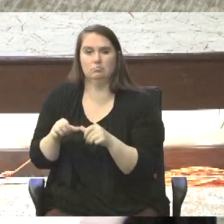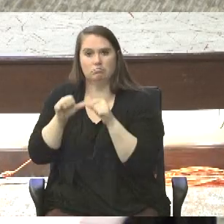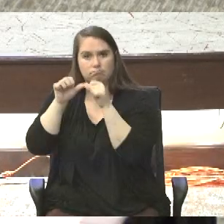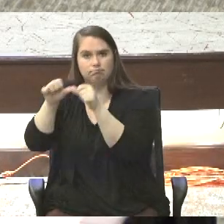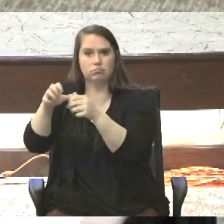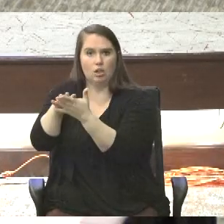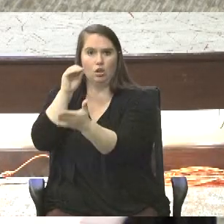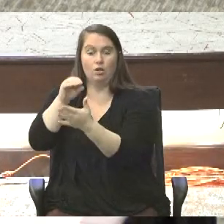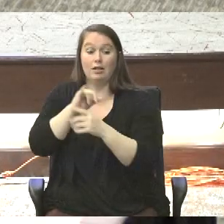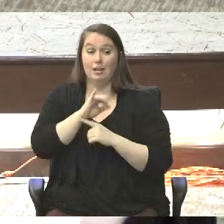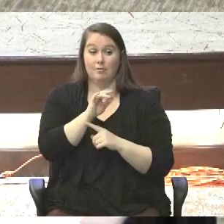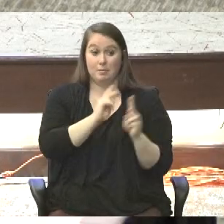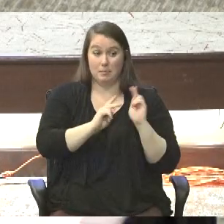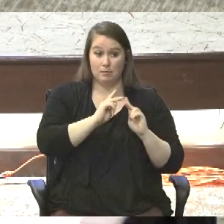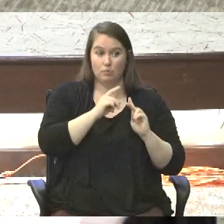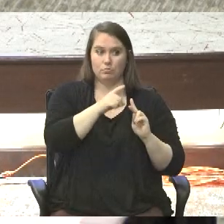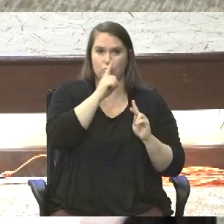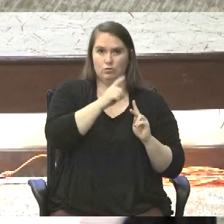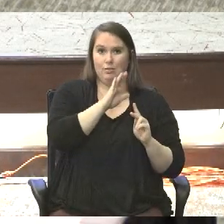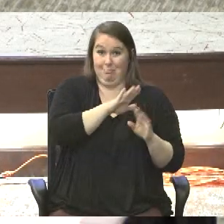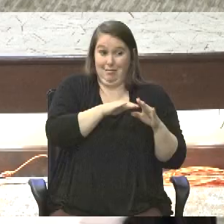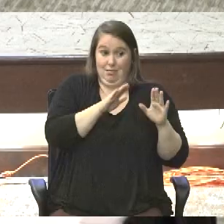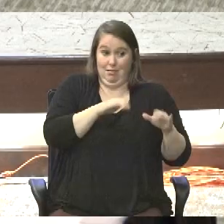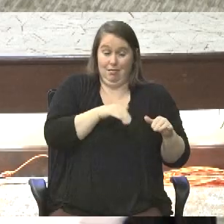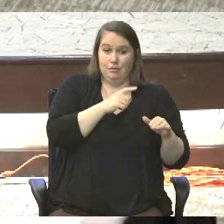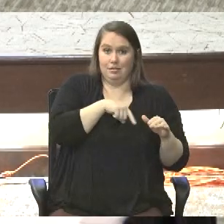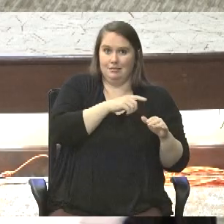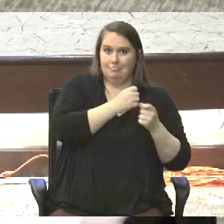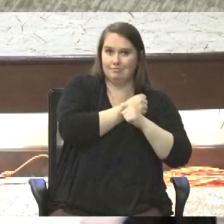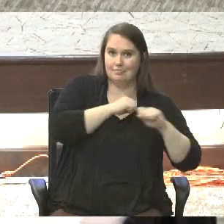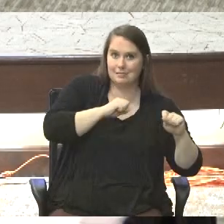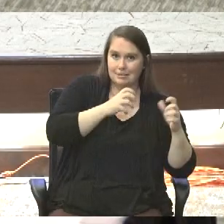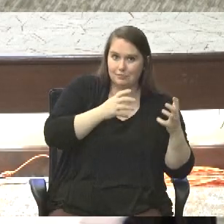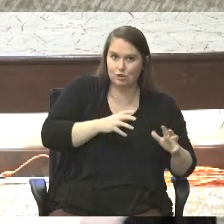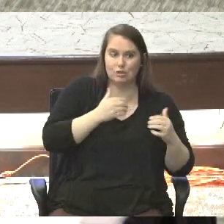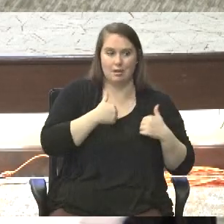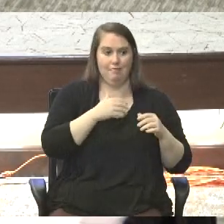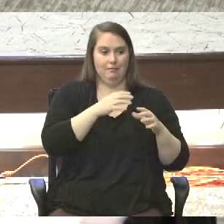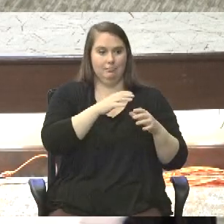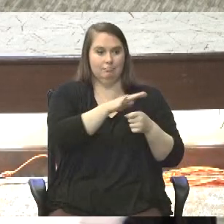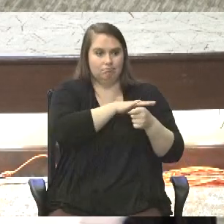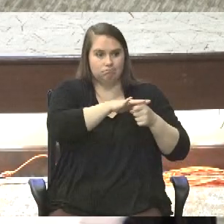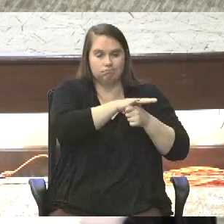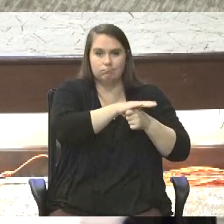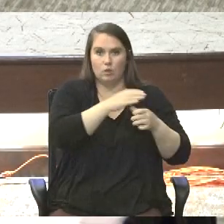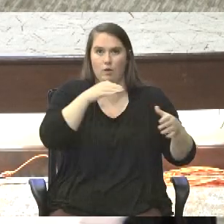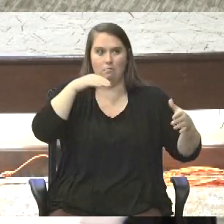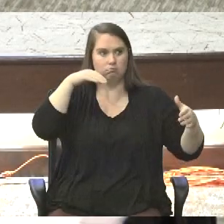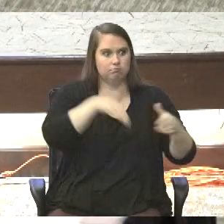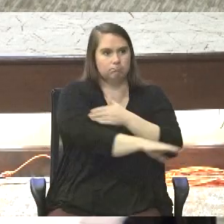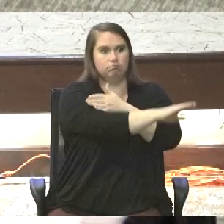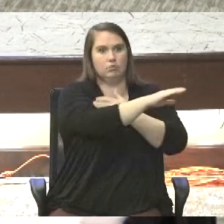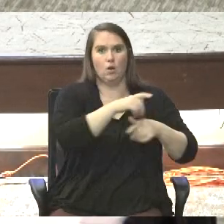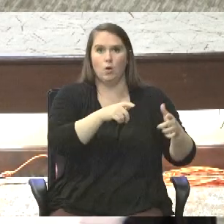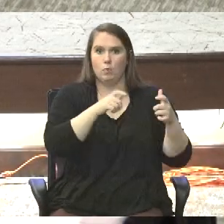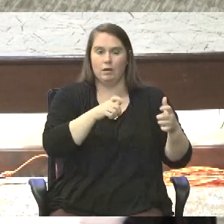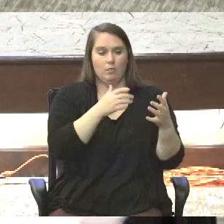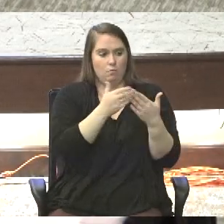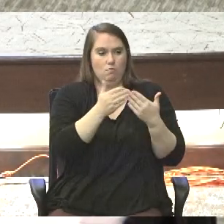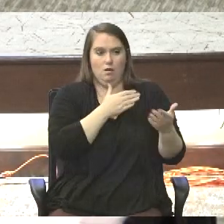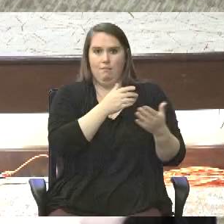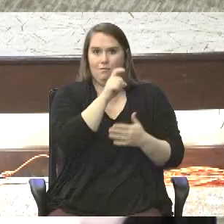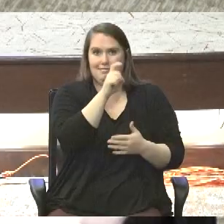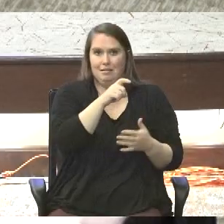if our residents can make sure their home area around their home is safe and has a defensible space, and we have a plan to get in there quickly with the resources we need, and